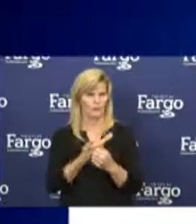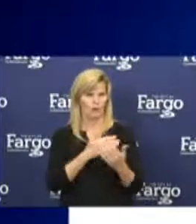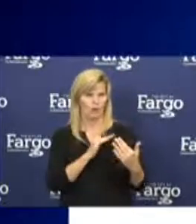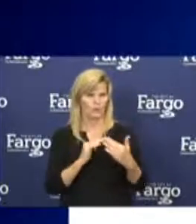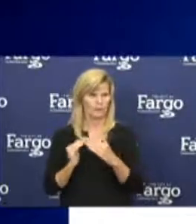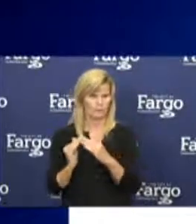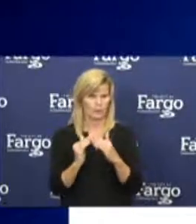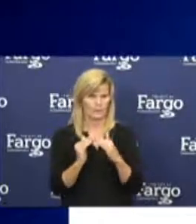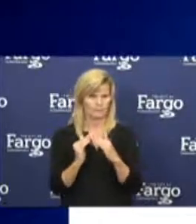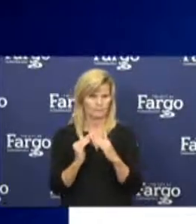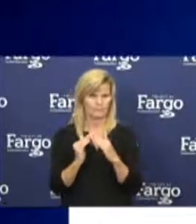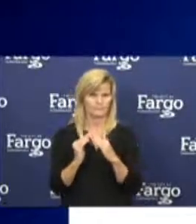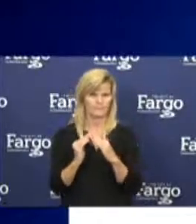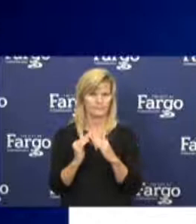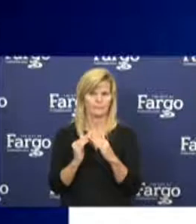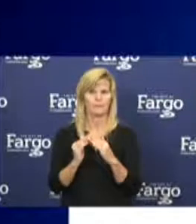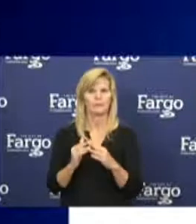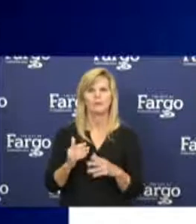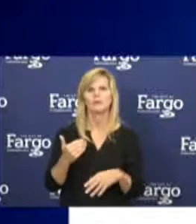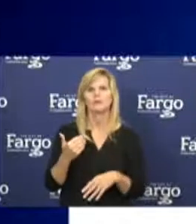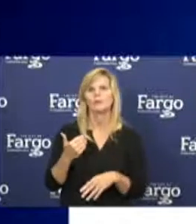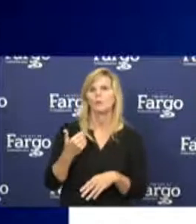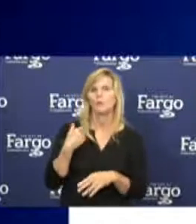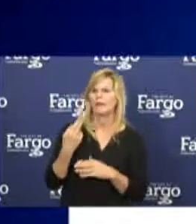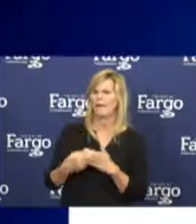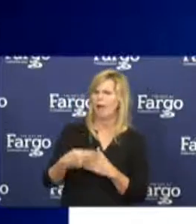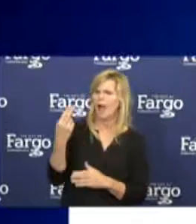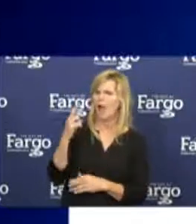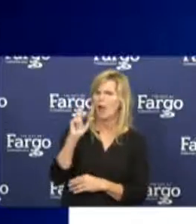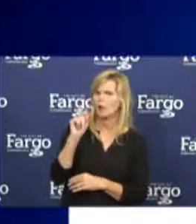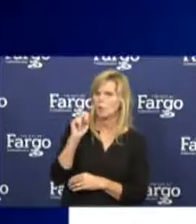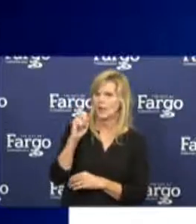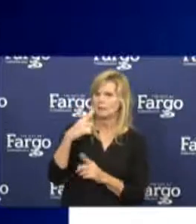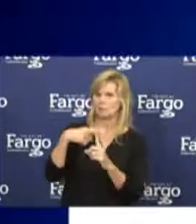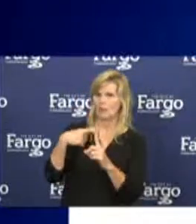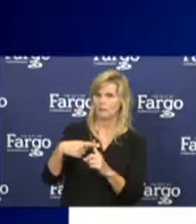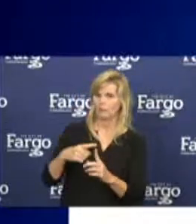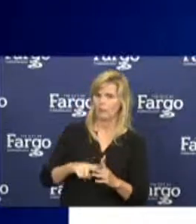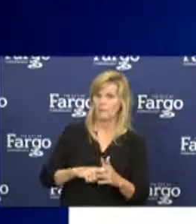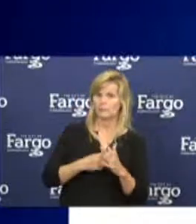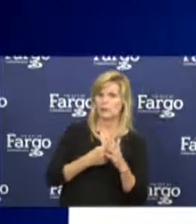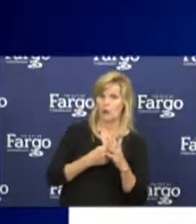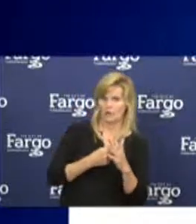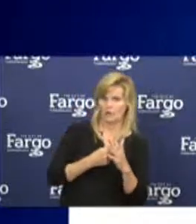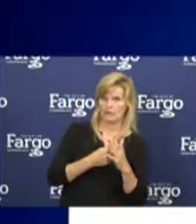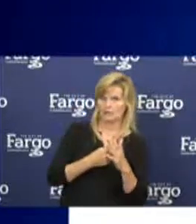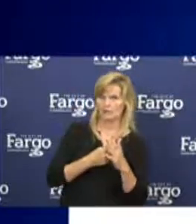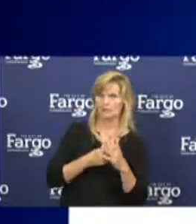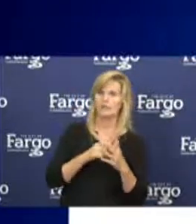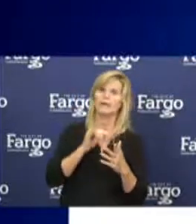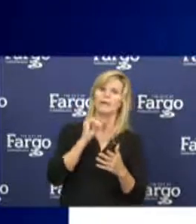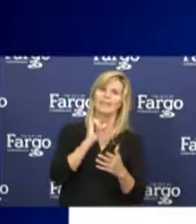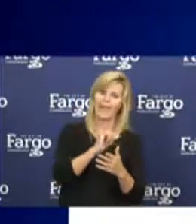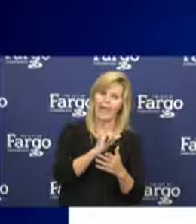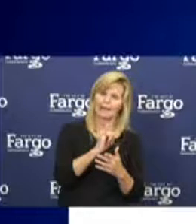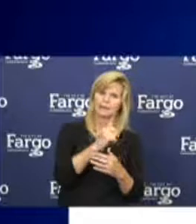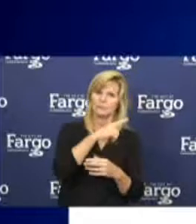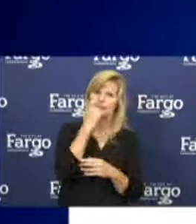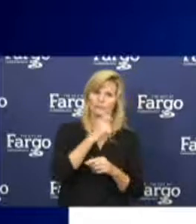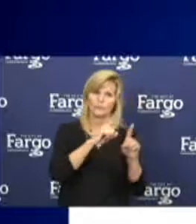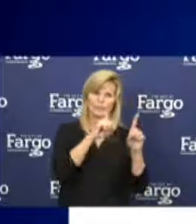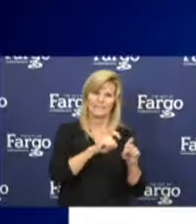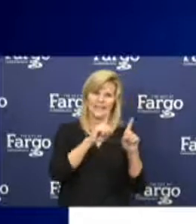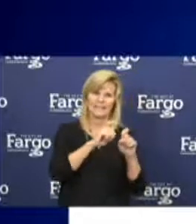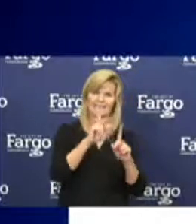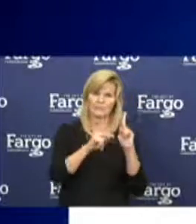And we had very high rates of positivity early on. Now that was in part because we were mainly testing